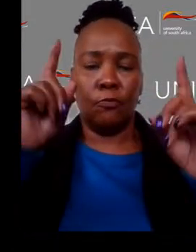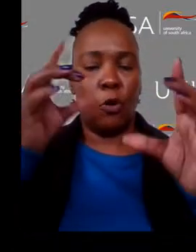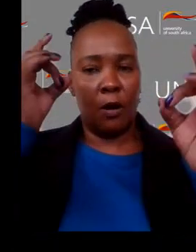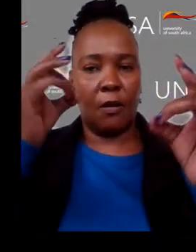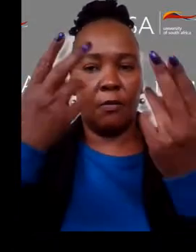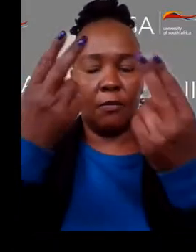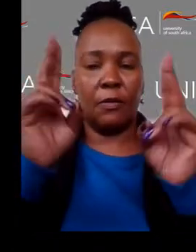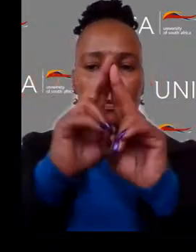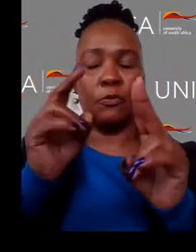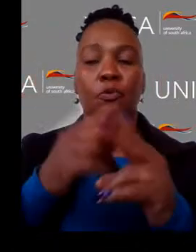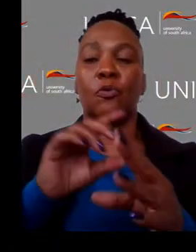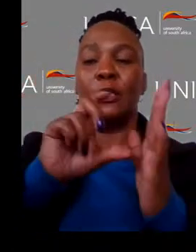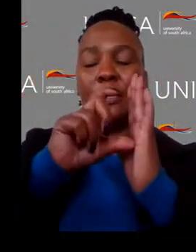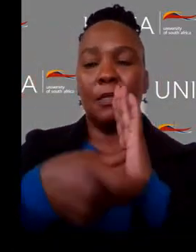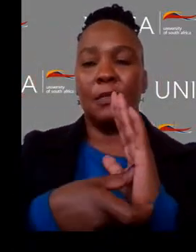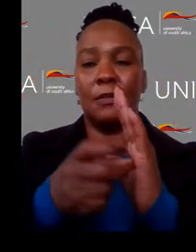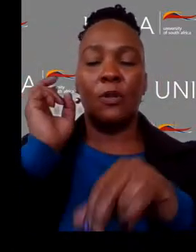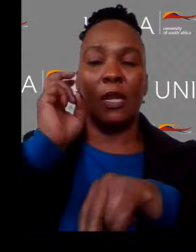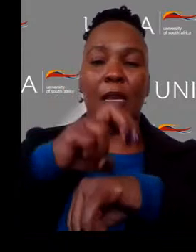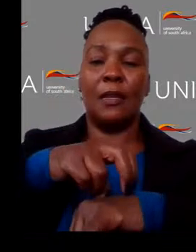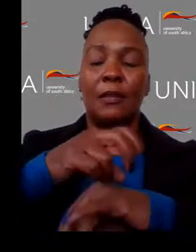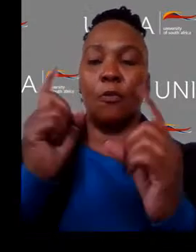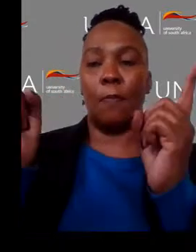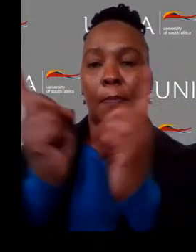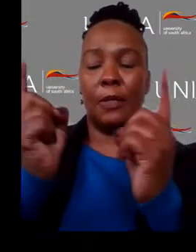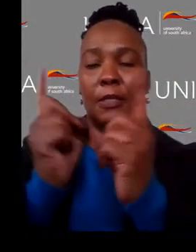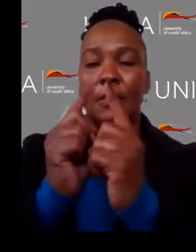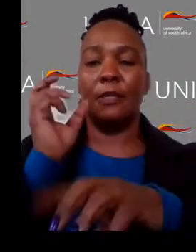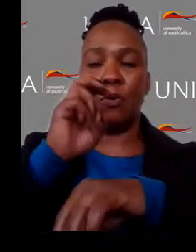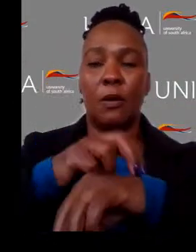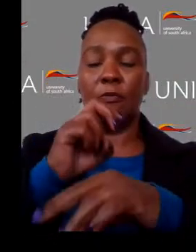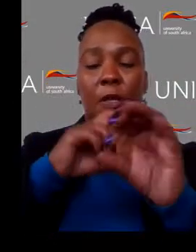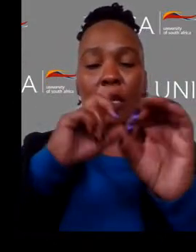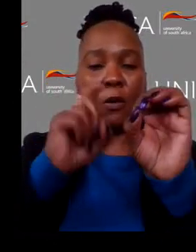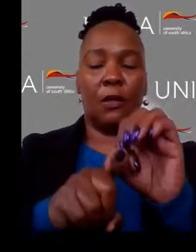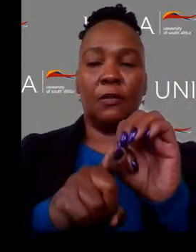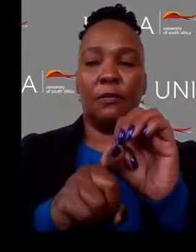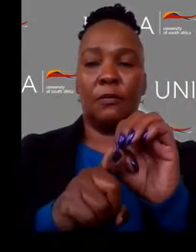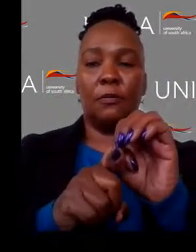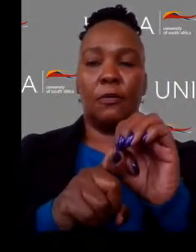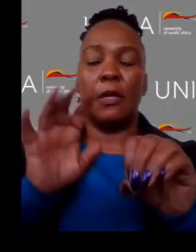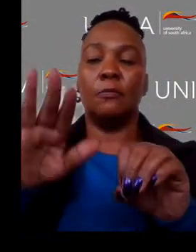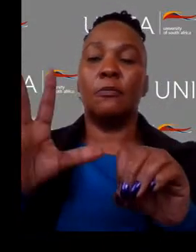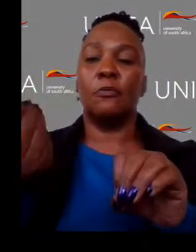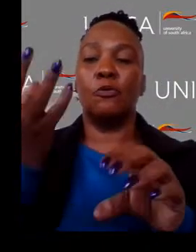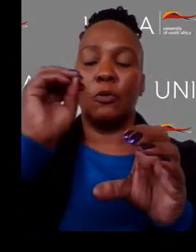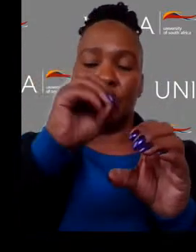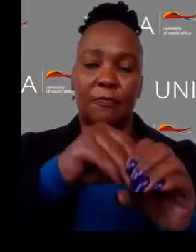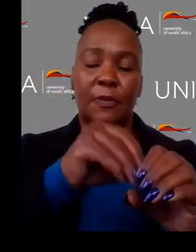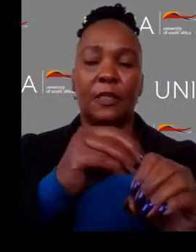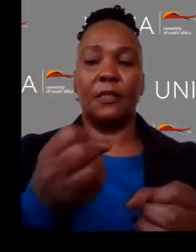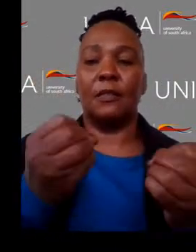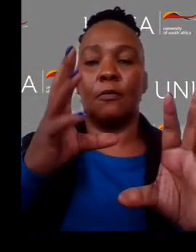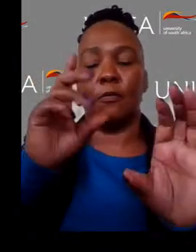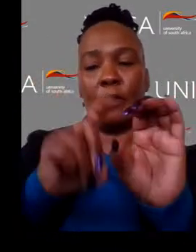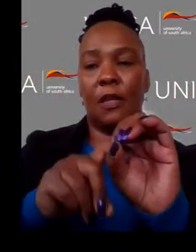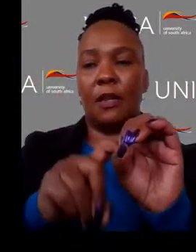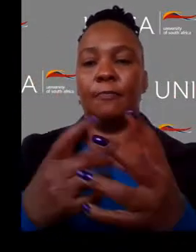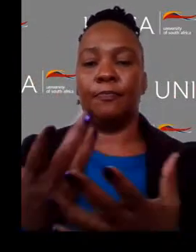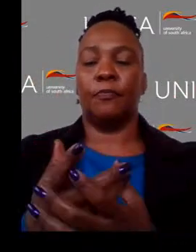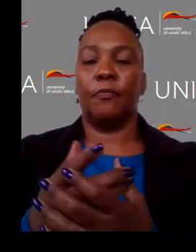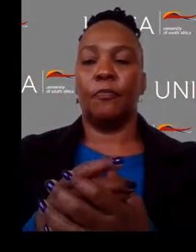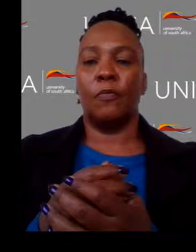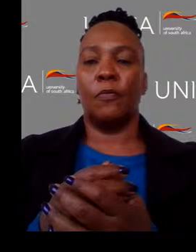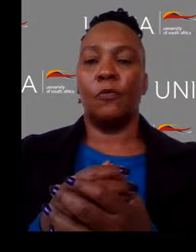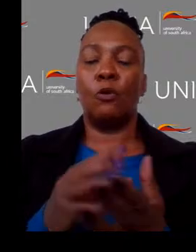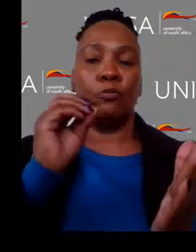application and you meet the requirements of the qualification, you are immediately placed. You are not put on the waiting